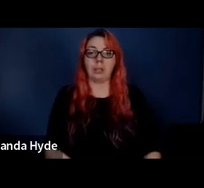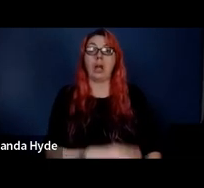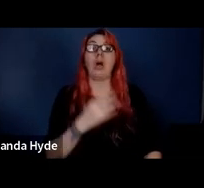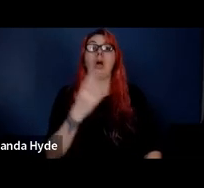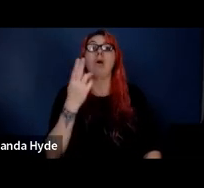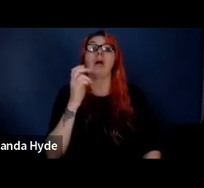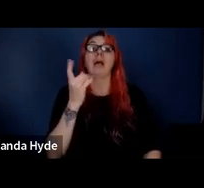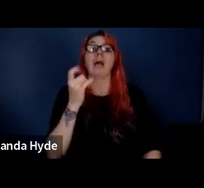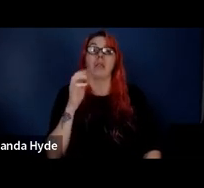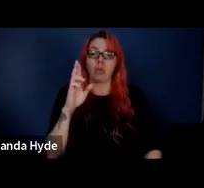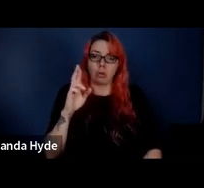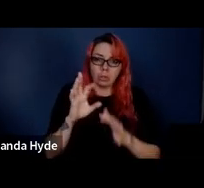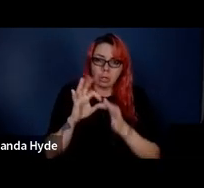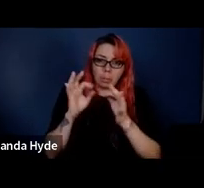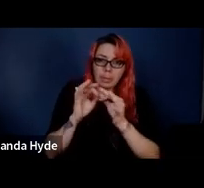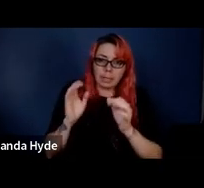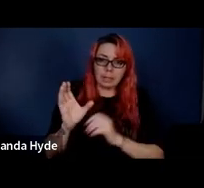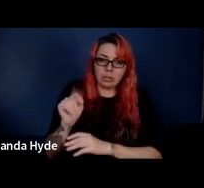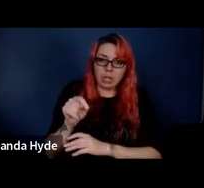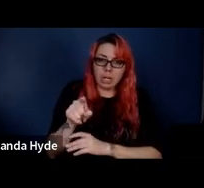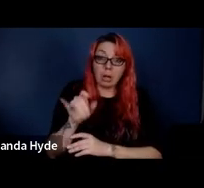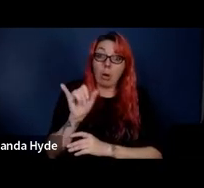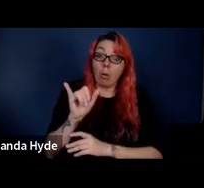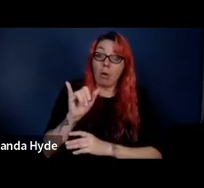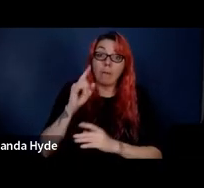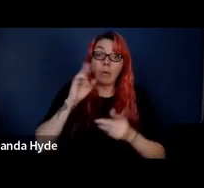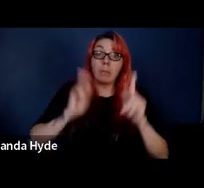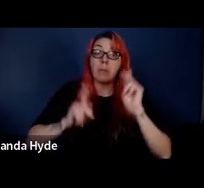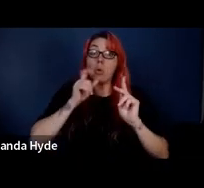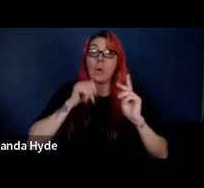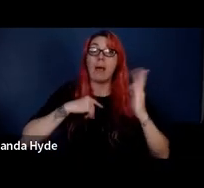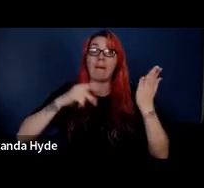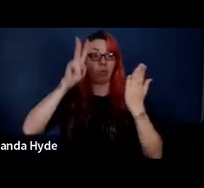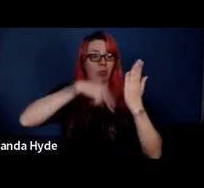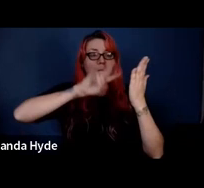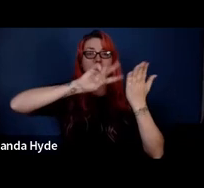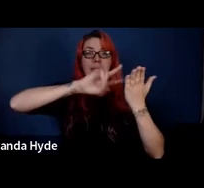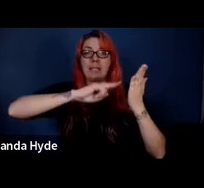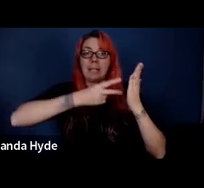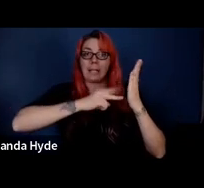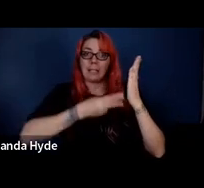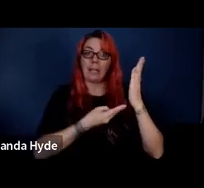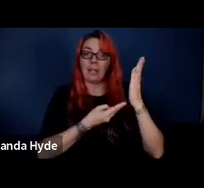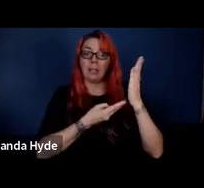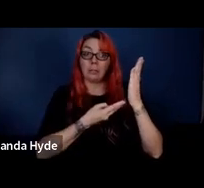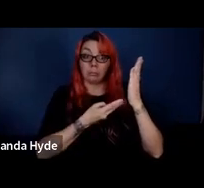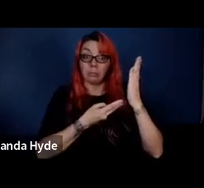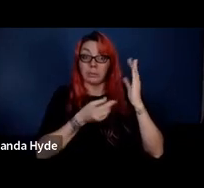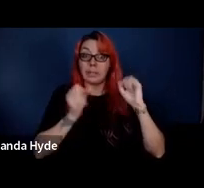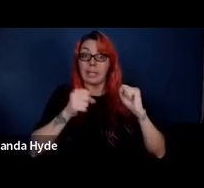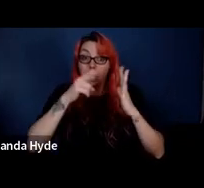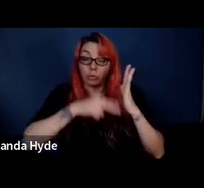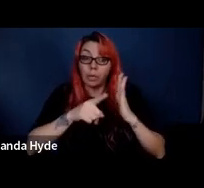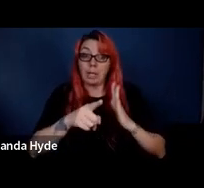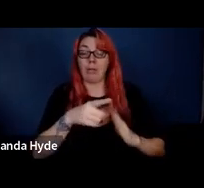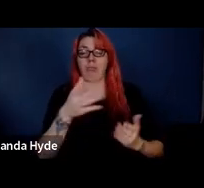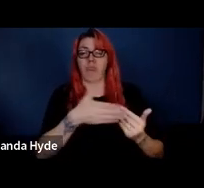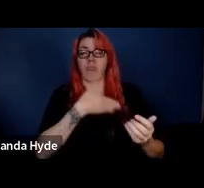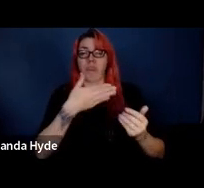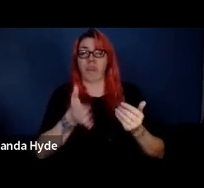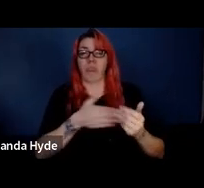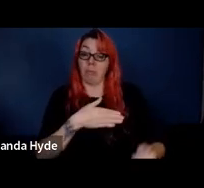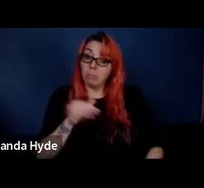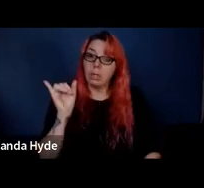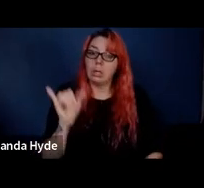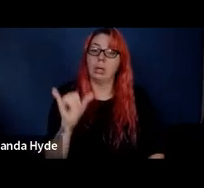Heather. Thank you for saying that. Heather has put in the chat, it is super easy for dyslexics. So that's, I'm learning in the moment. And I don't know if Heather wants to add a